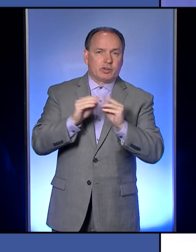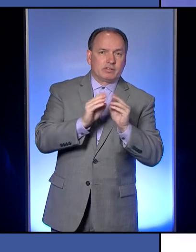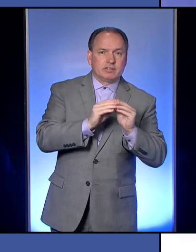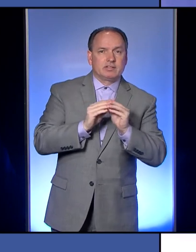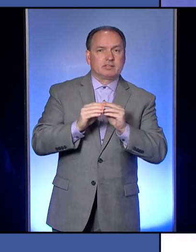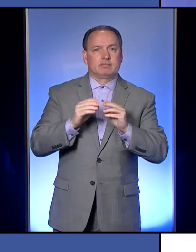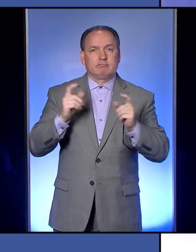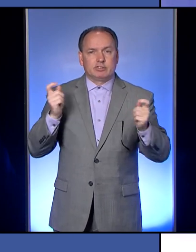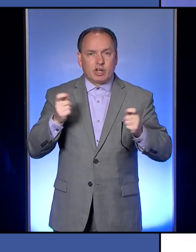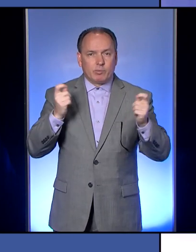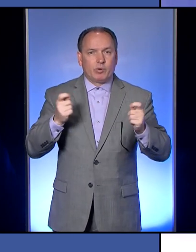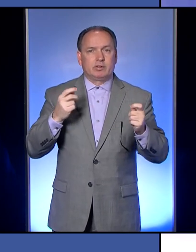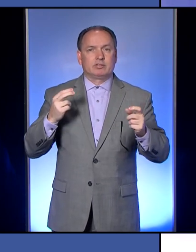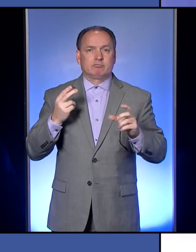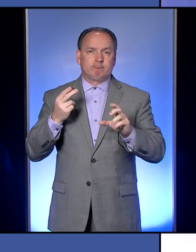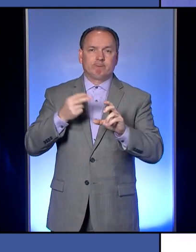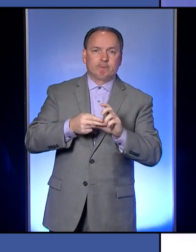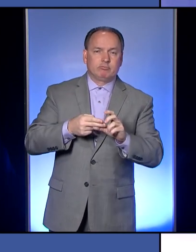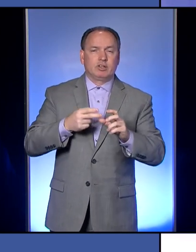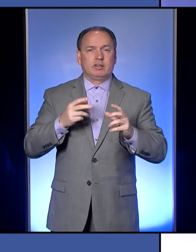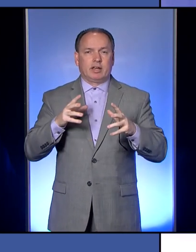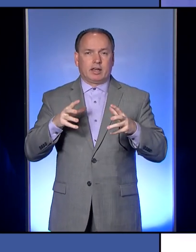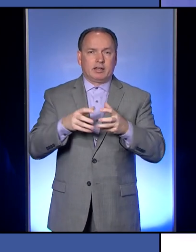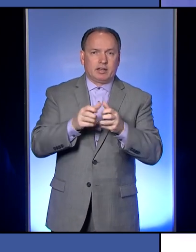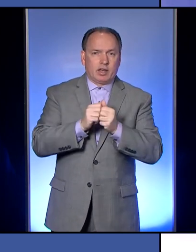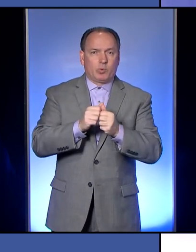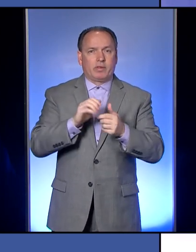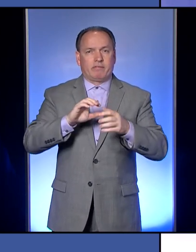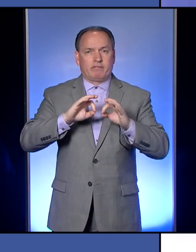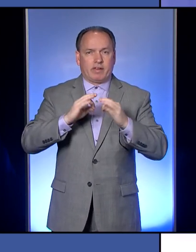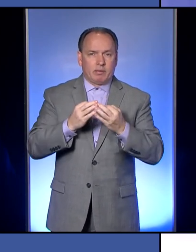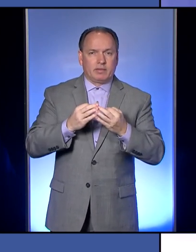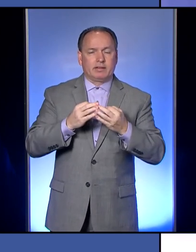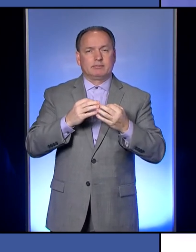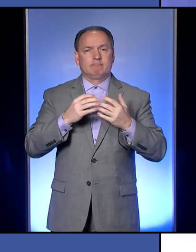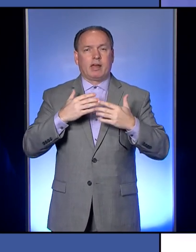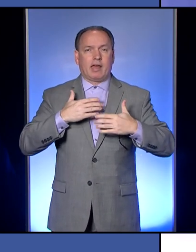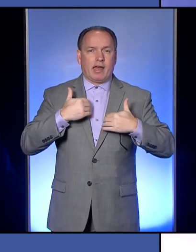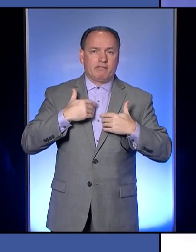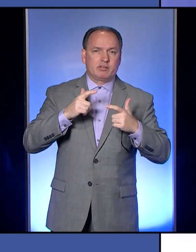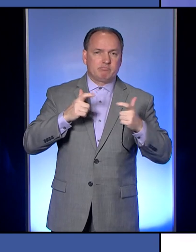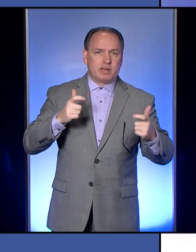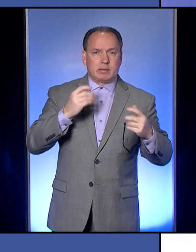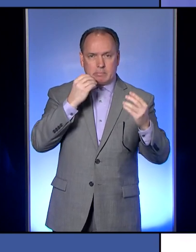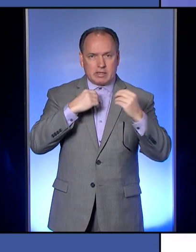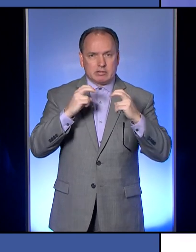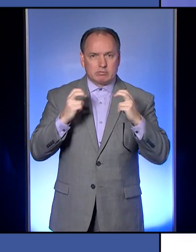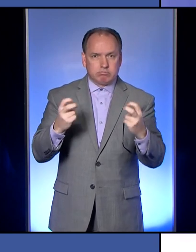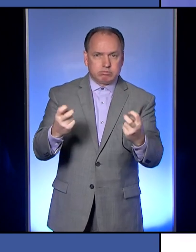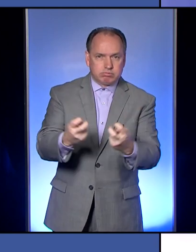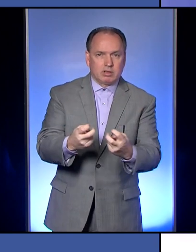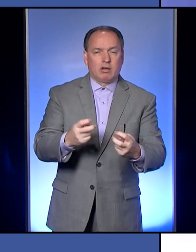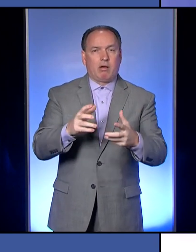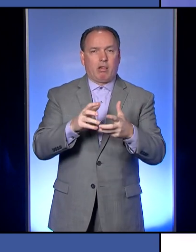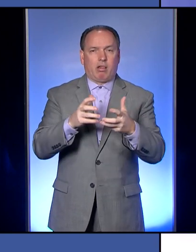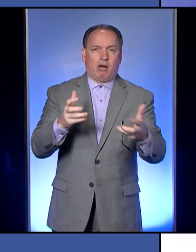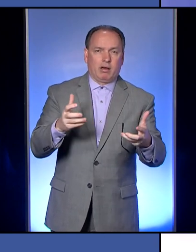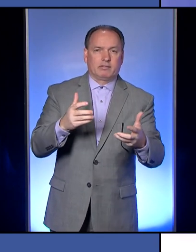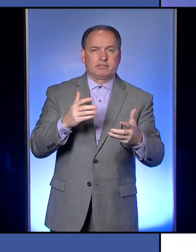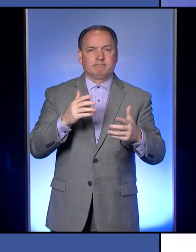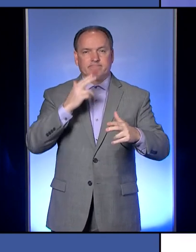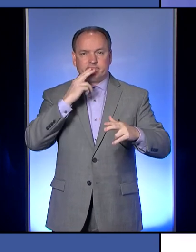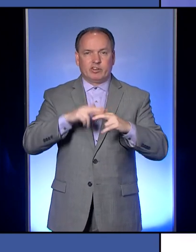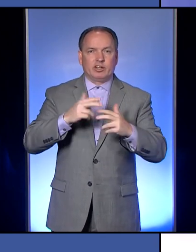ceremonies. We would be getting together with our family. We would be maybe having big meals and lots of